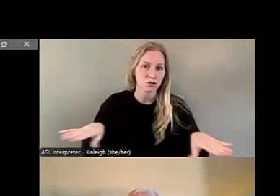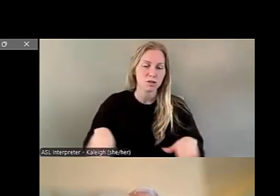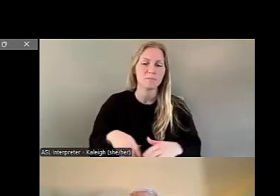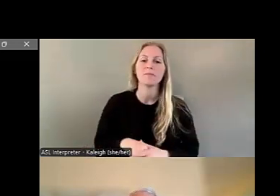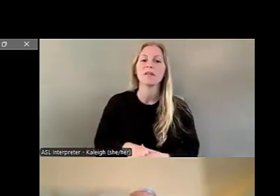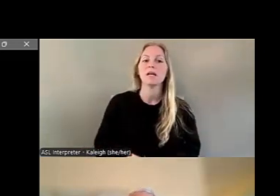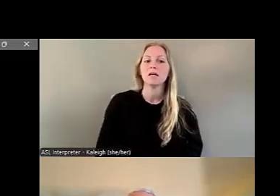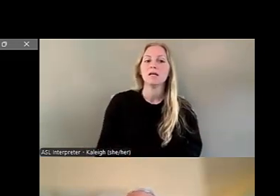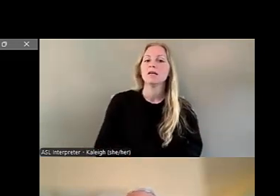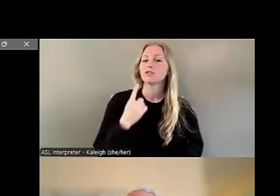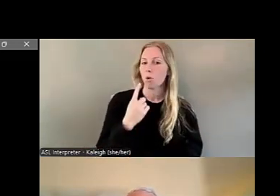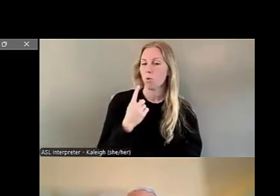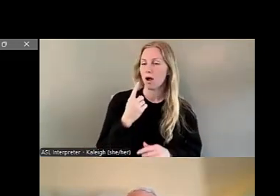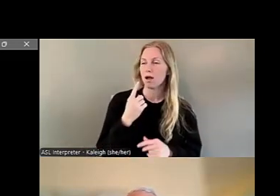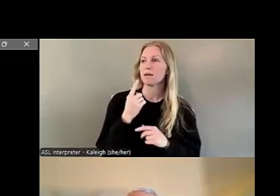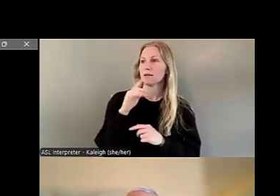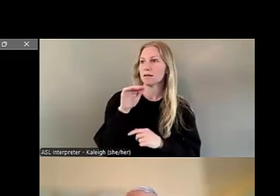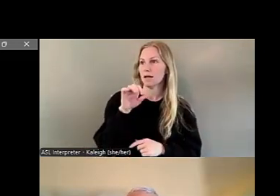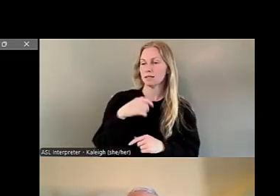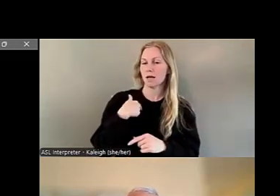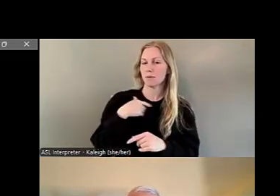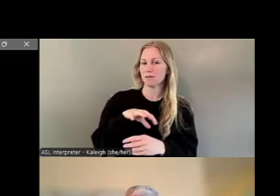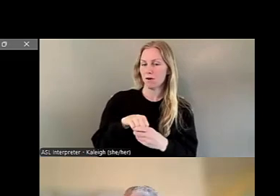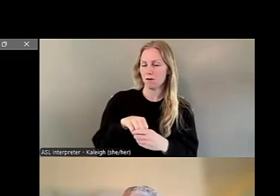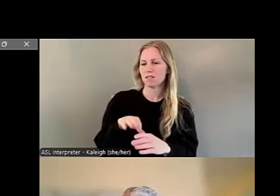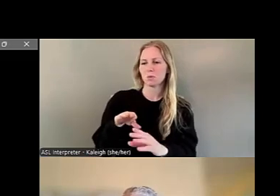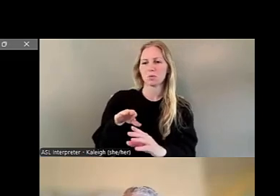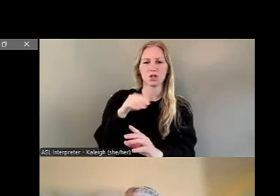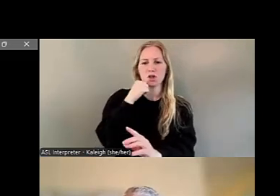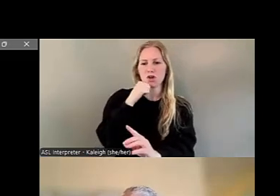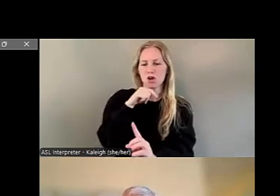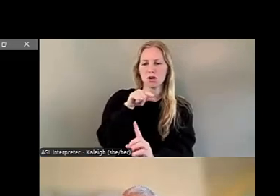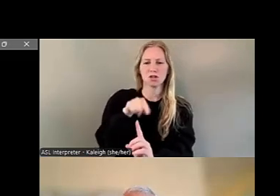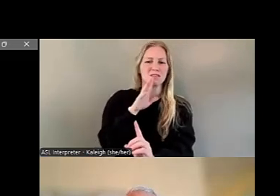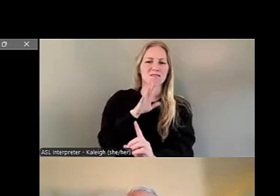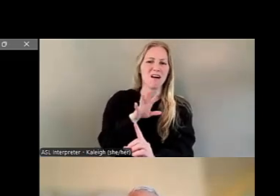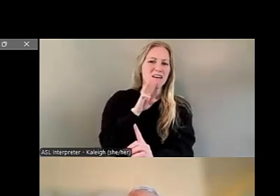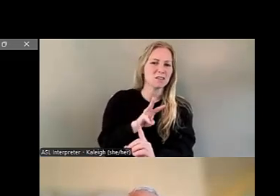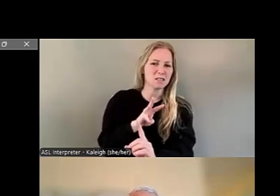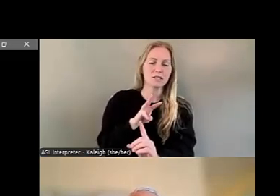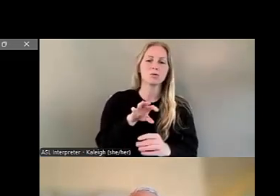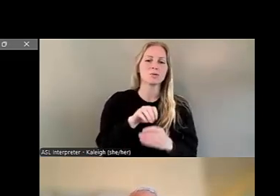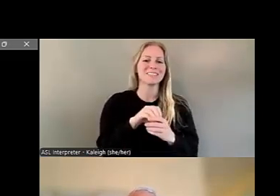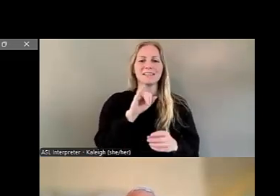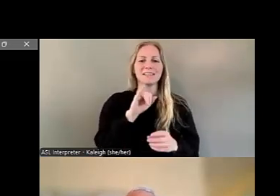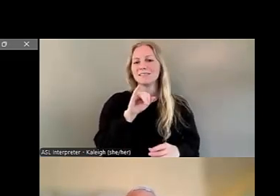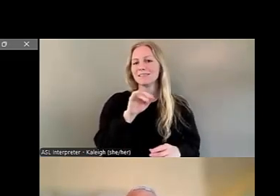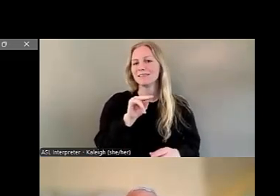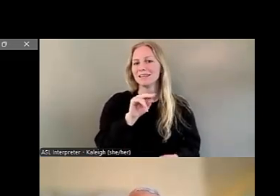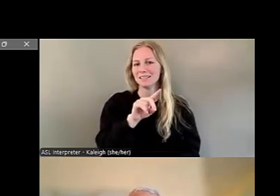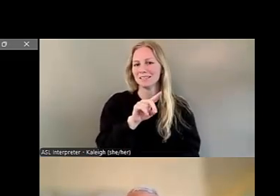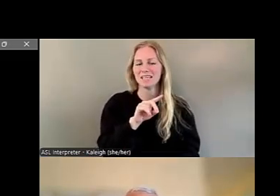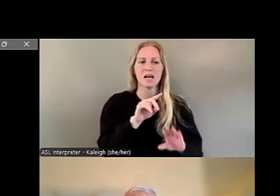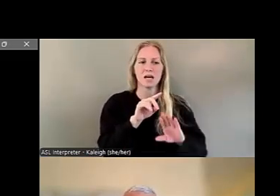involved in involved a little girl, I think she was 5 or 6 at the time, in Indiana, who stopped going to school because she didn't want to be put